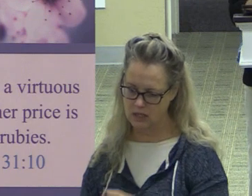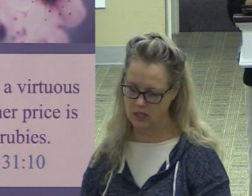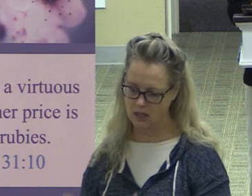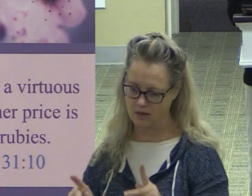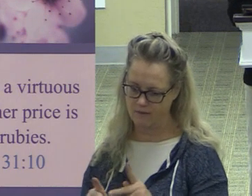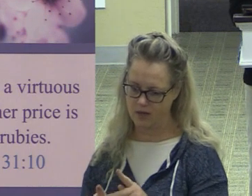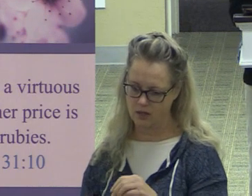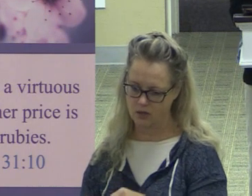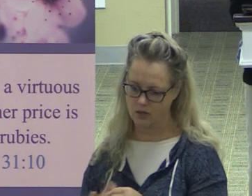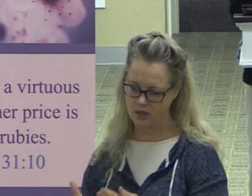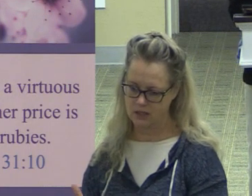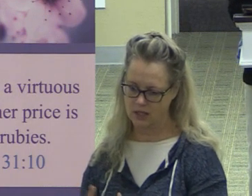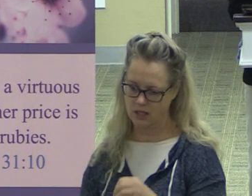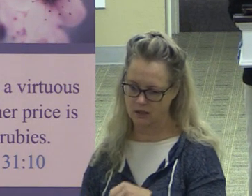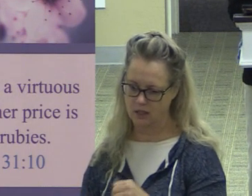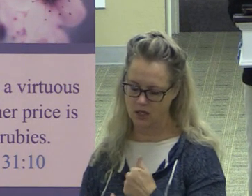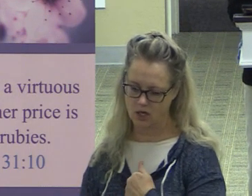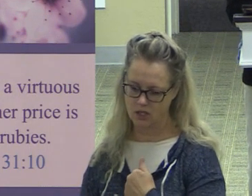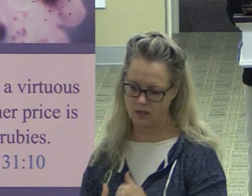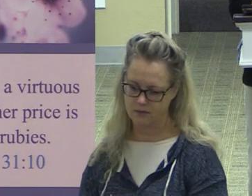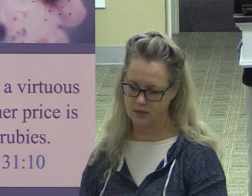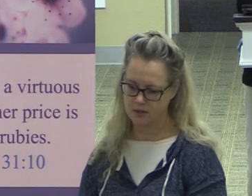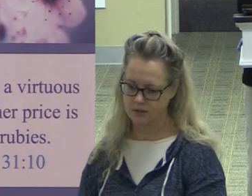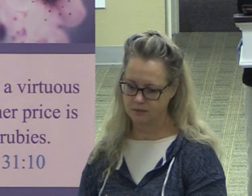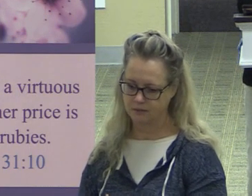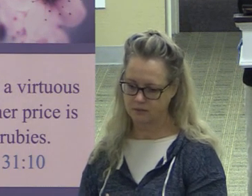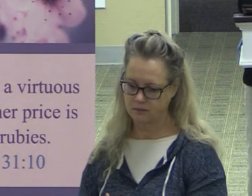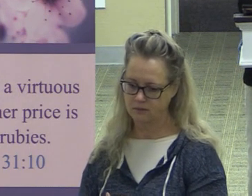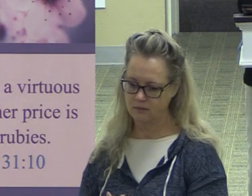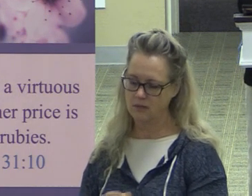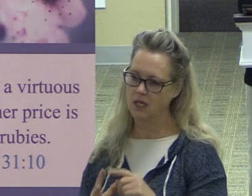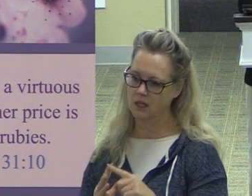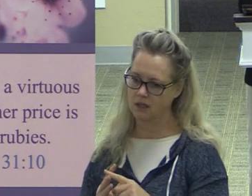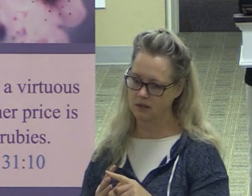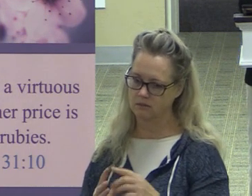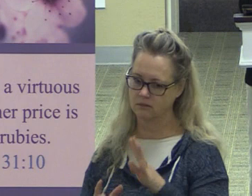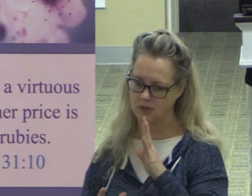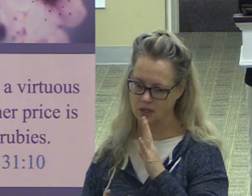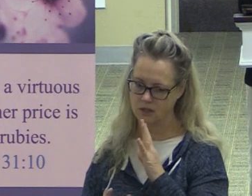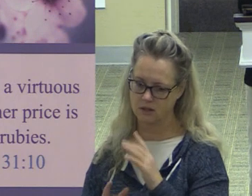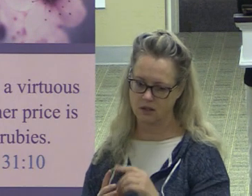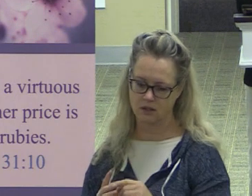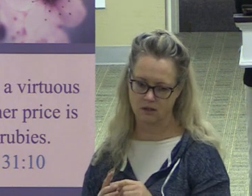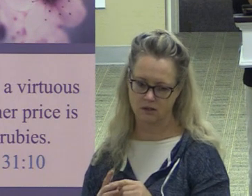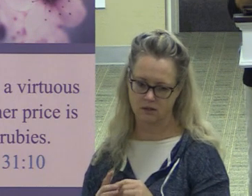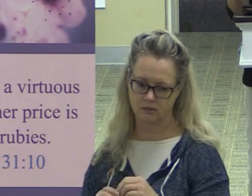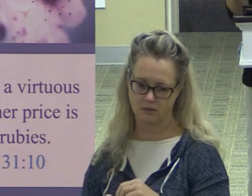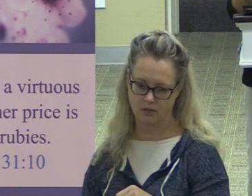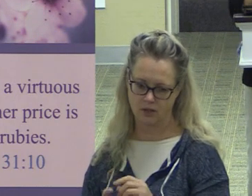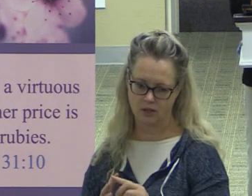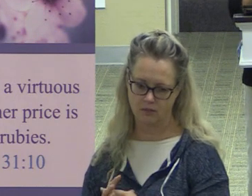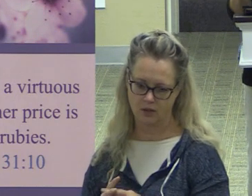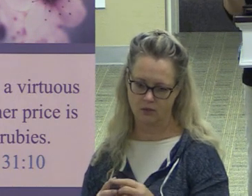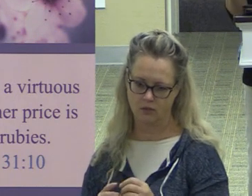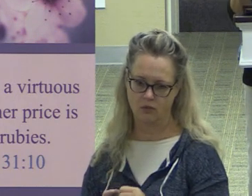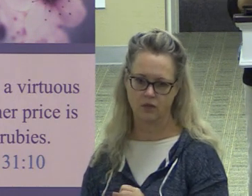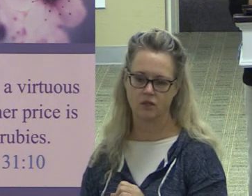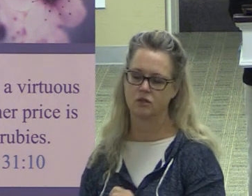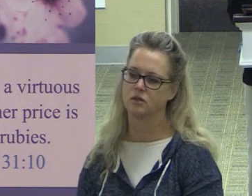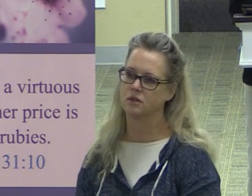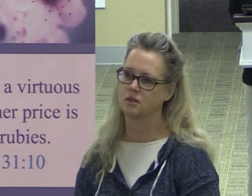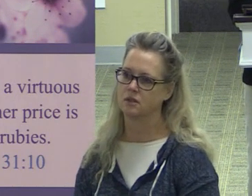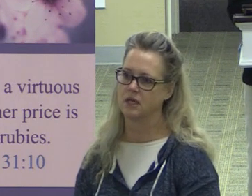the value in ourselves. Like I said at the beginning, what we can do is irrelevant. It doesn't